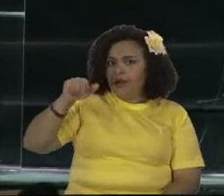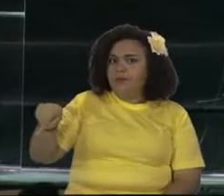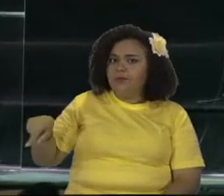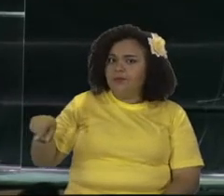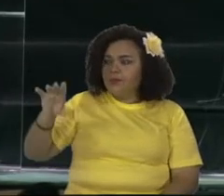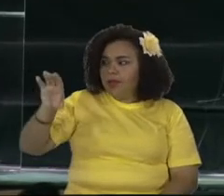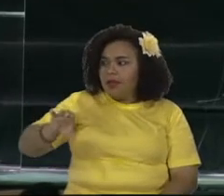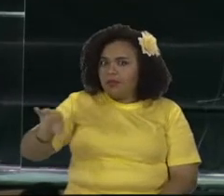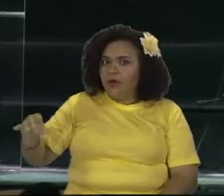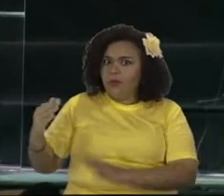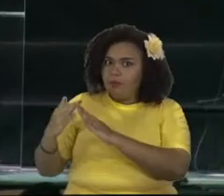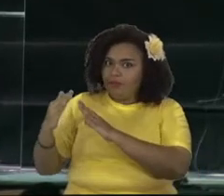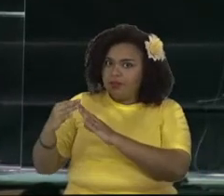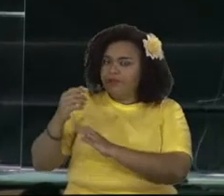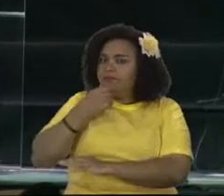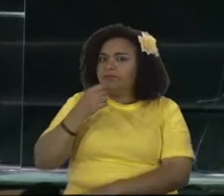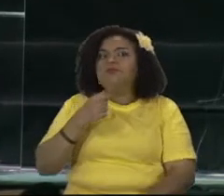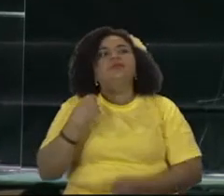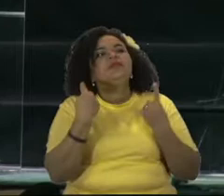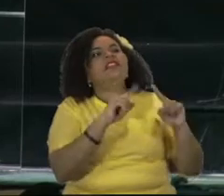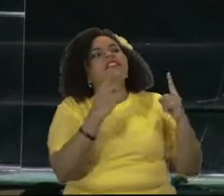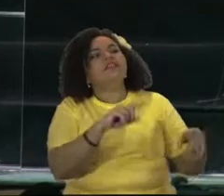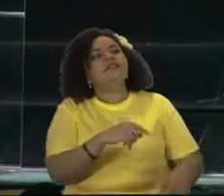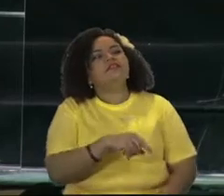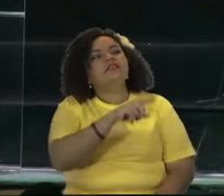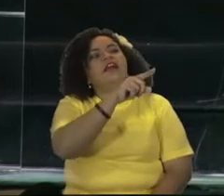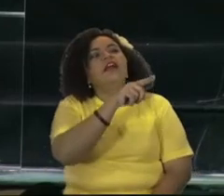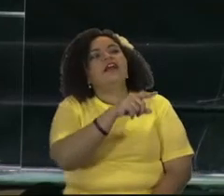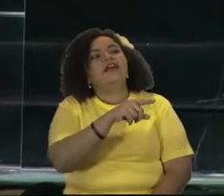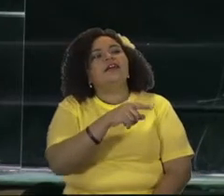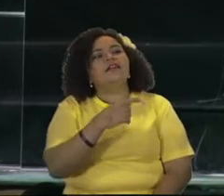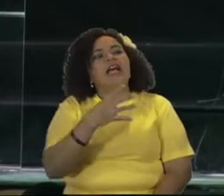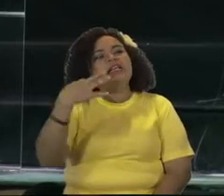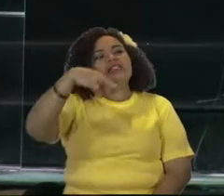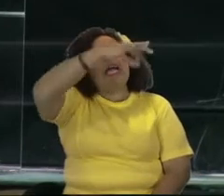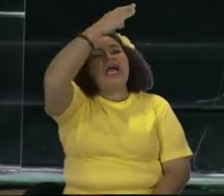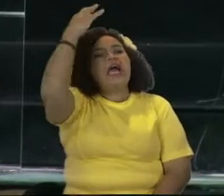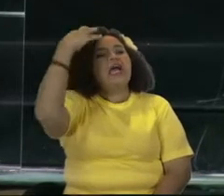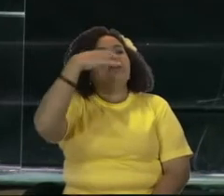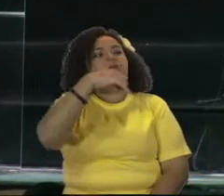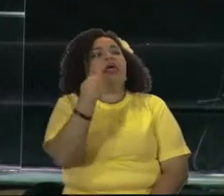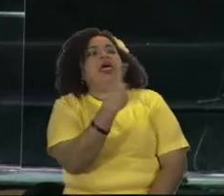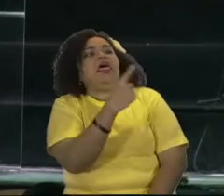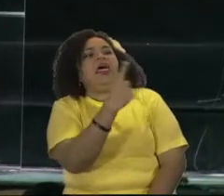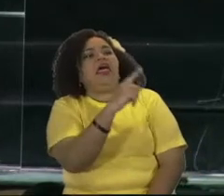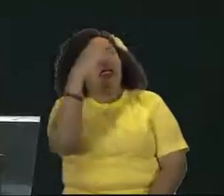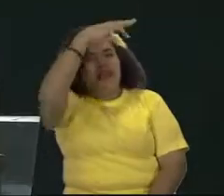scream something bad at me, he would scream, "You bug! You..."